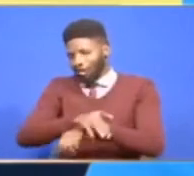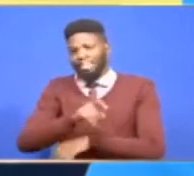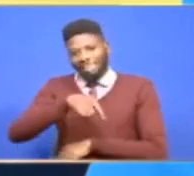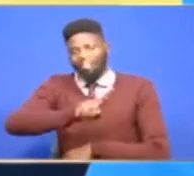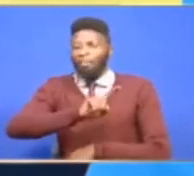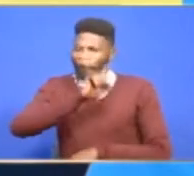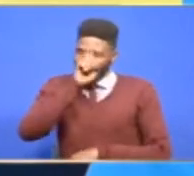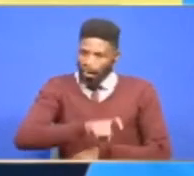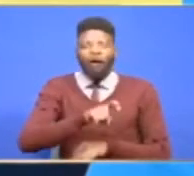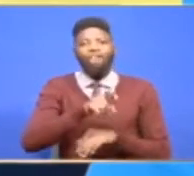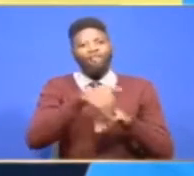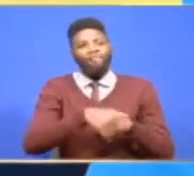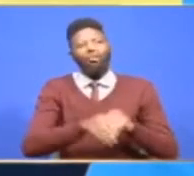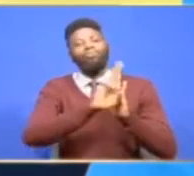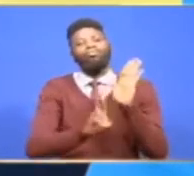Ministry of